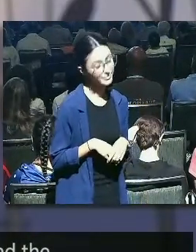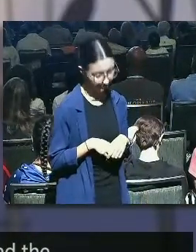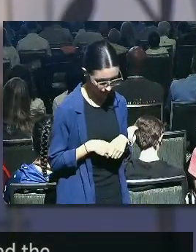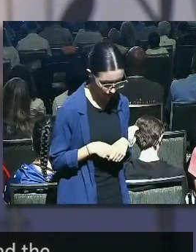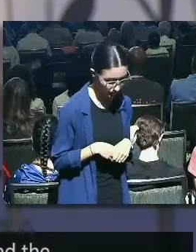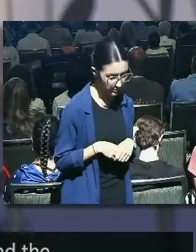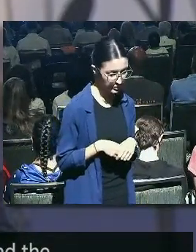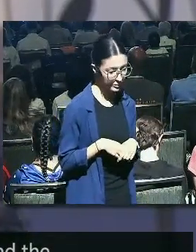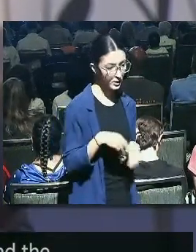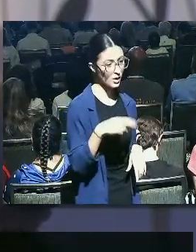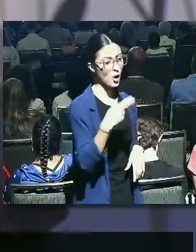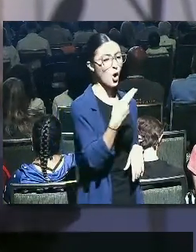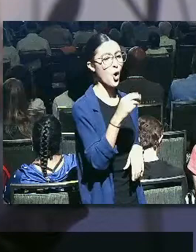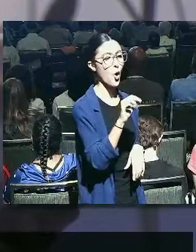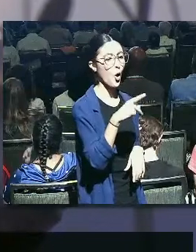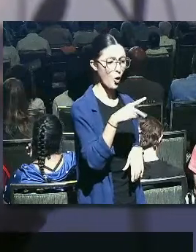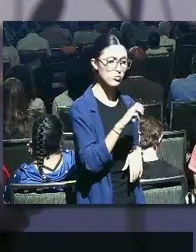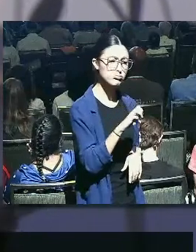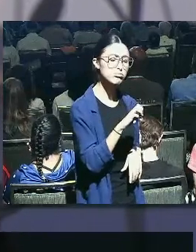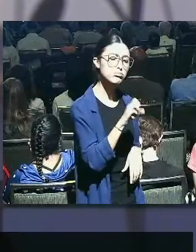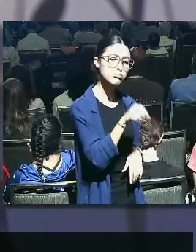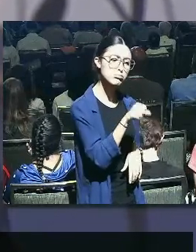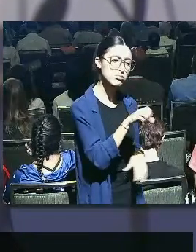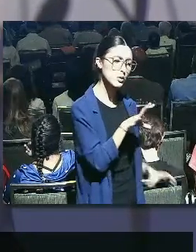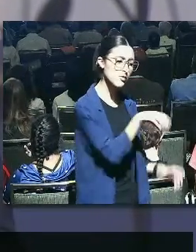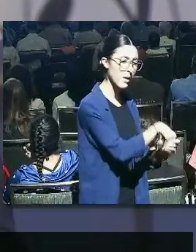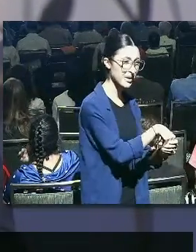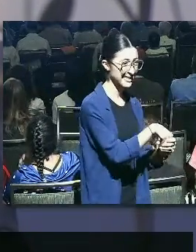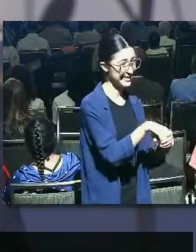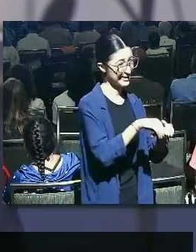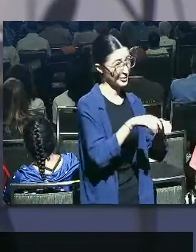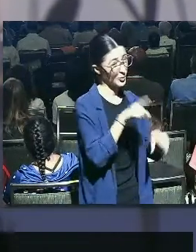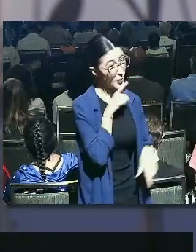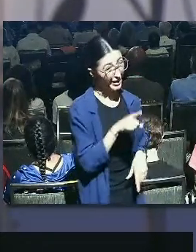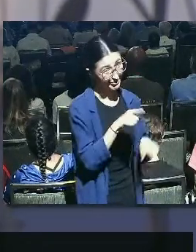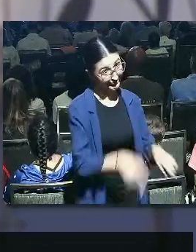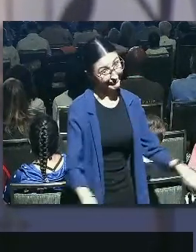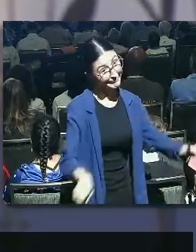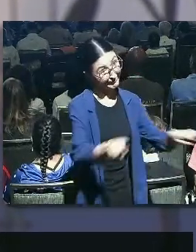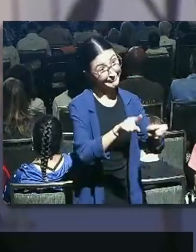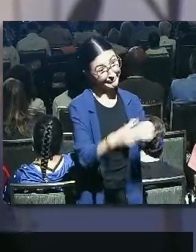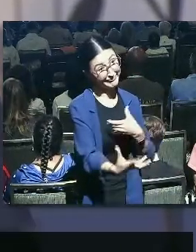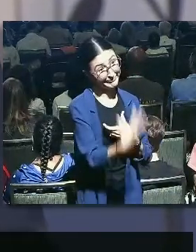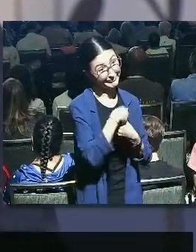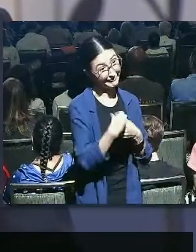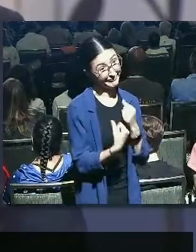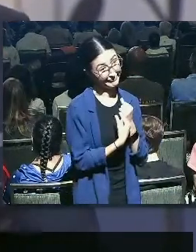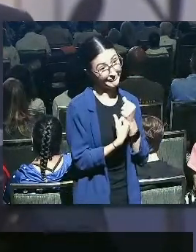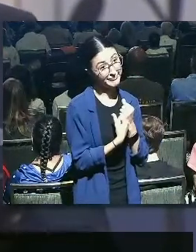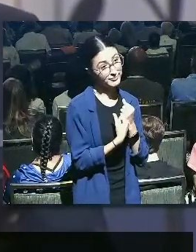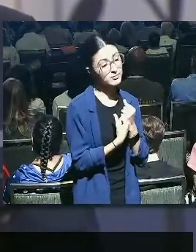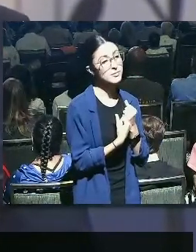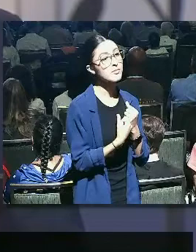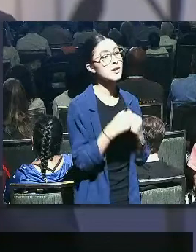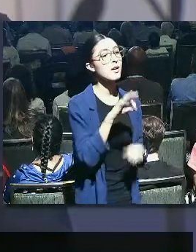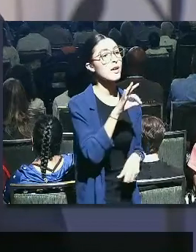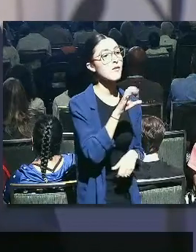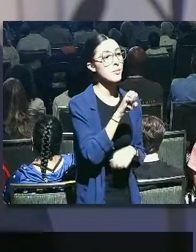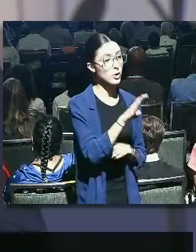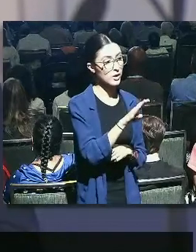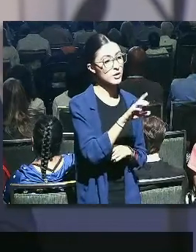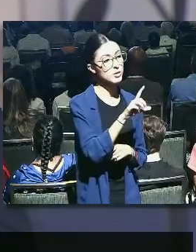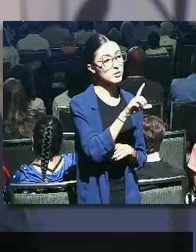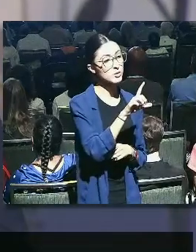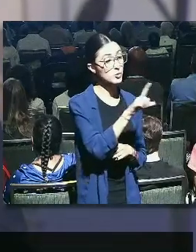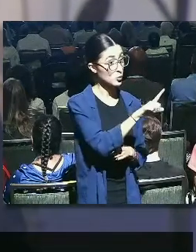Hope had a part of it, but it was you. On February 24, Ukraine faced